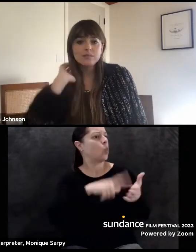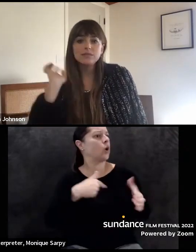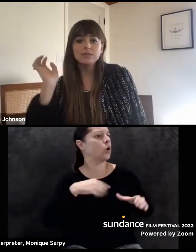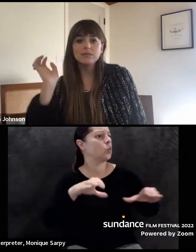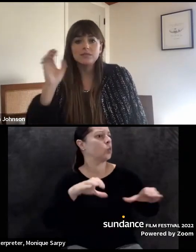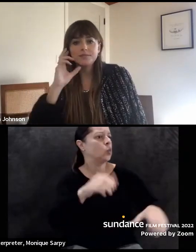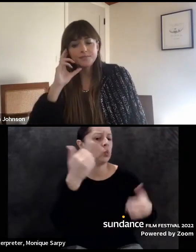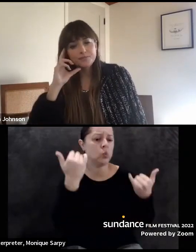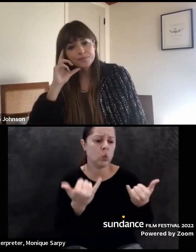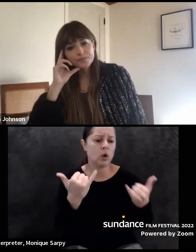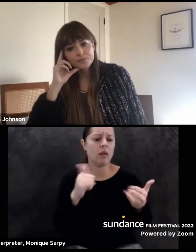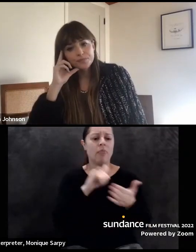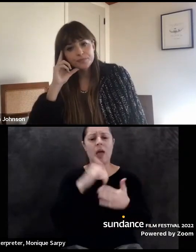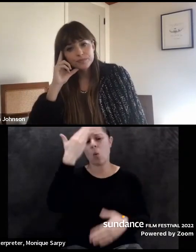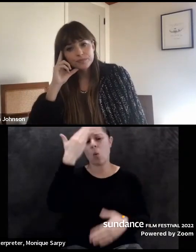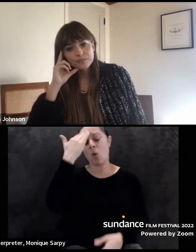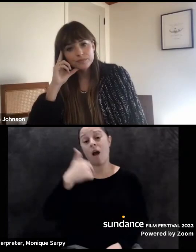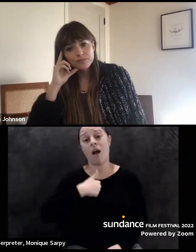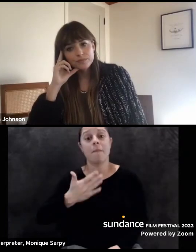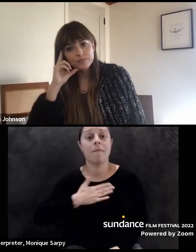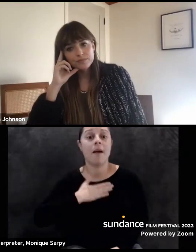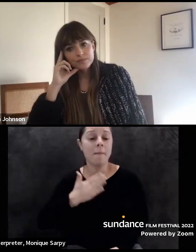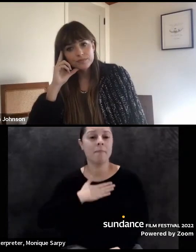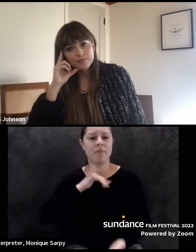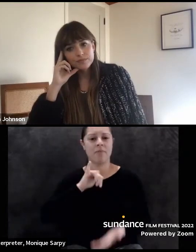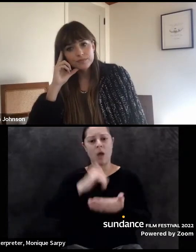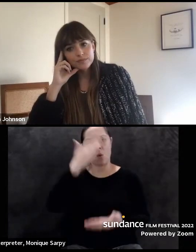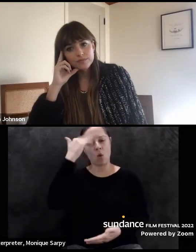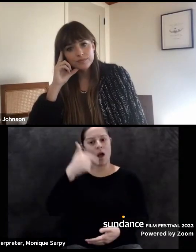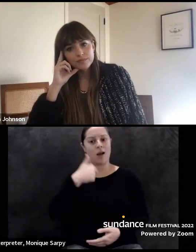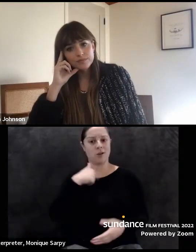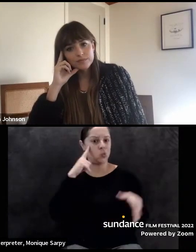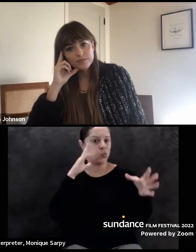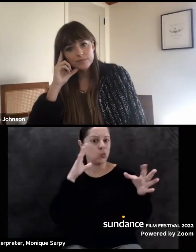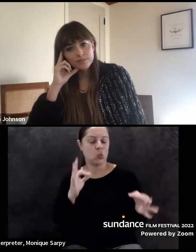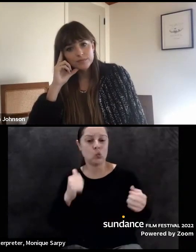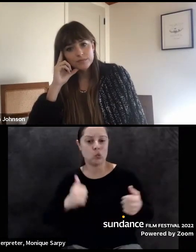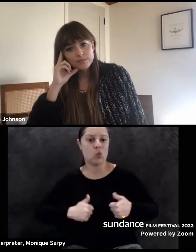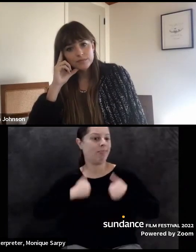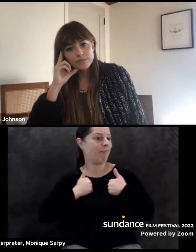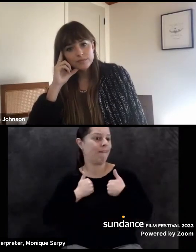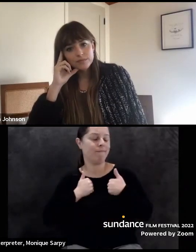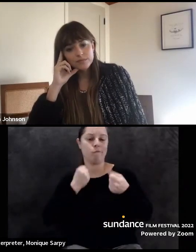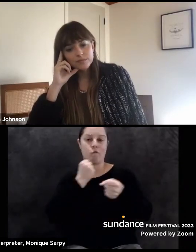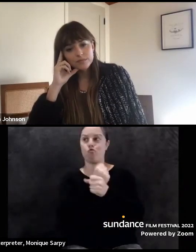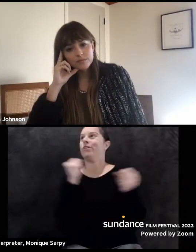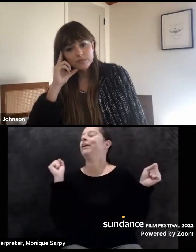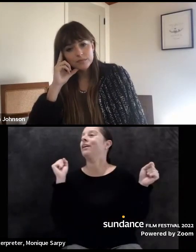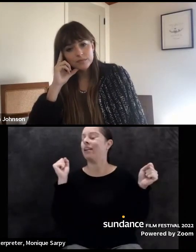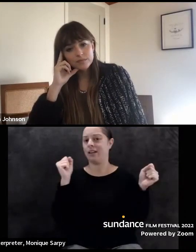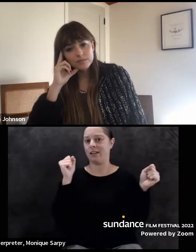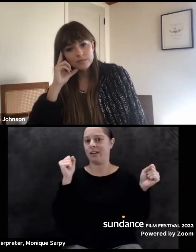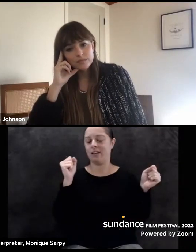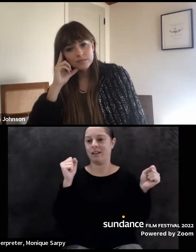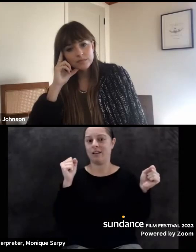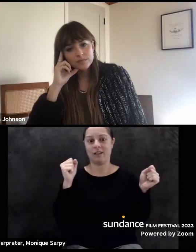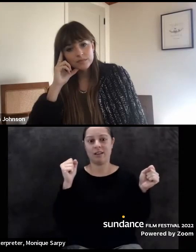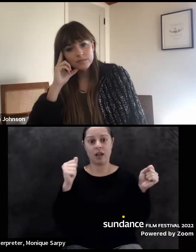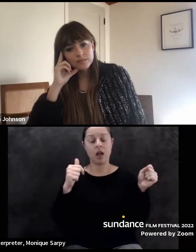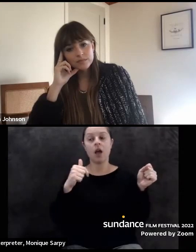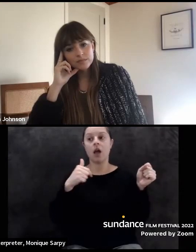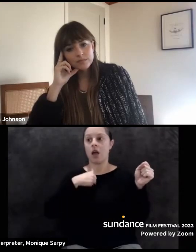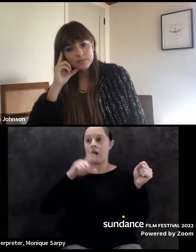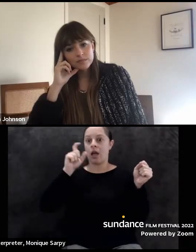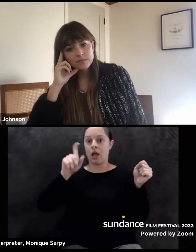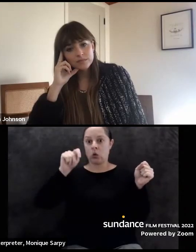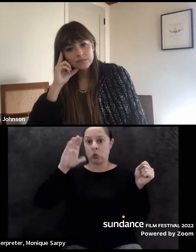why I am happy. That's why I choose to live freely, because of Alice. And so I was able to kind of help myself get out of that